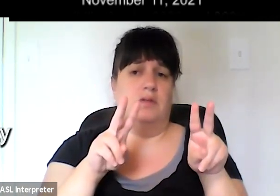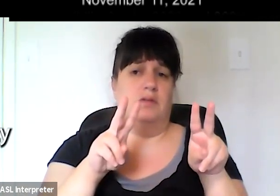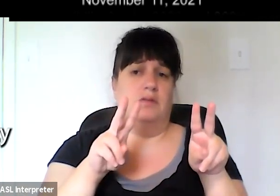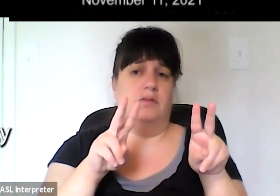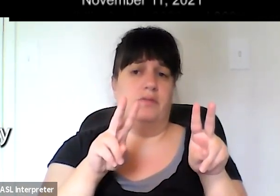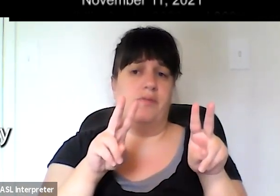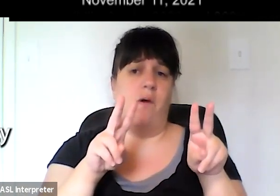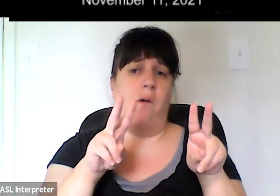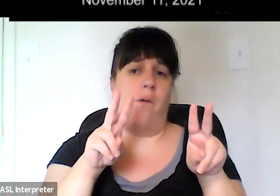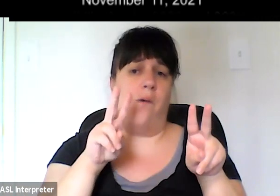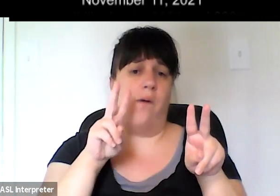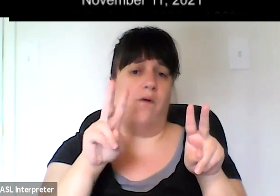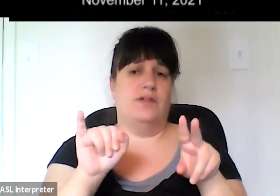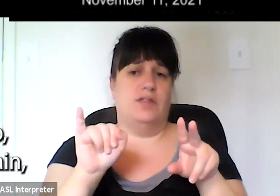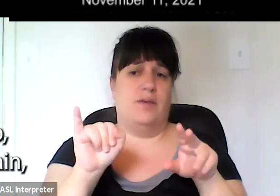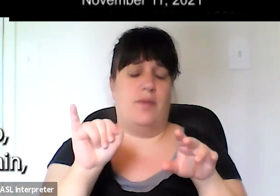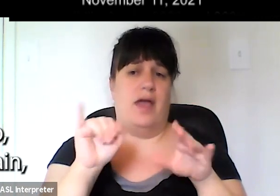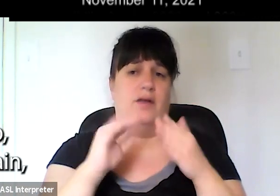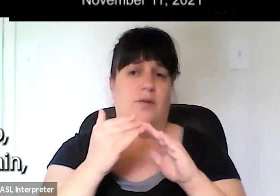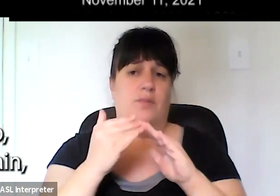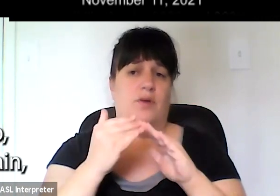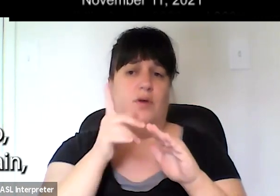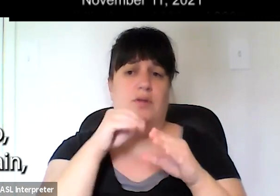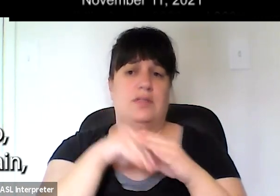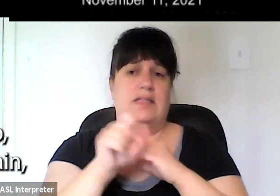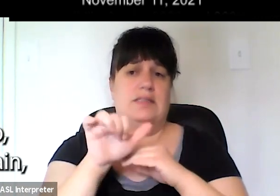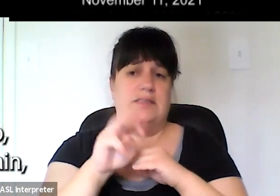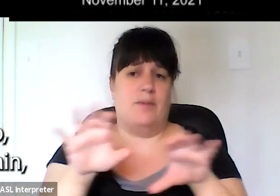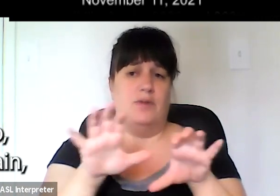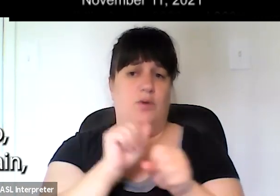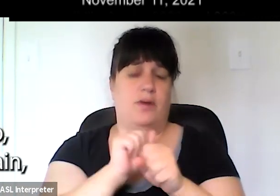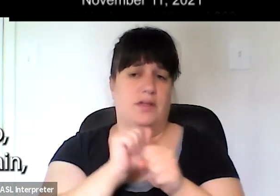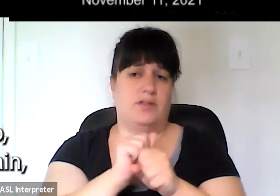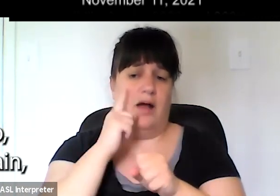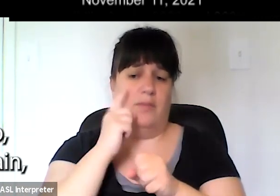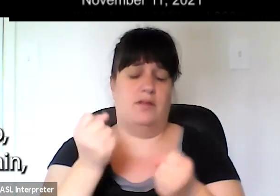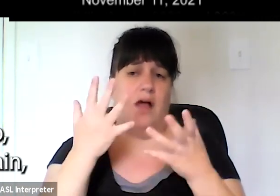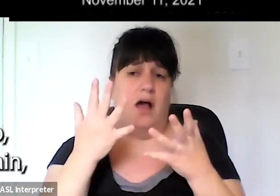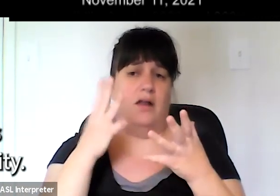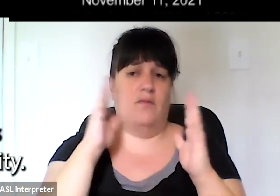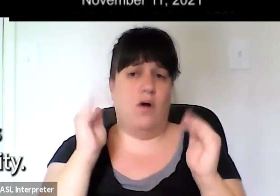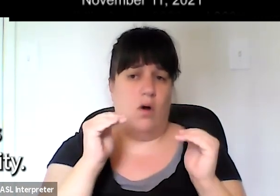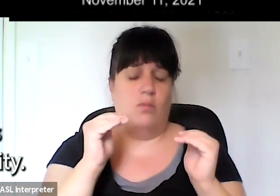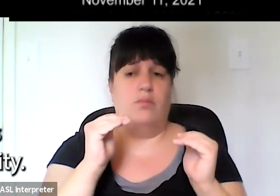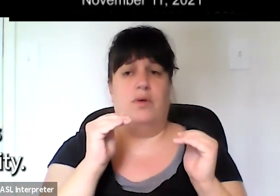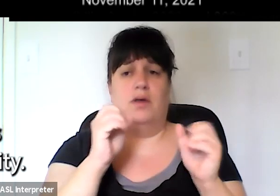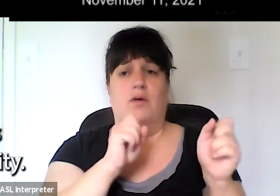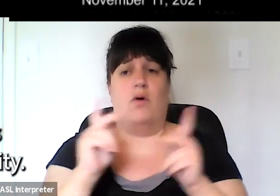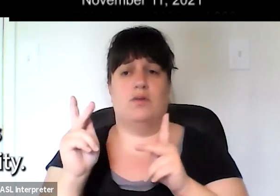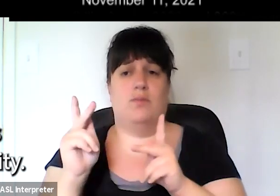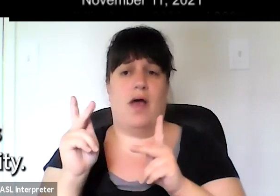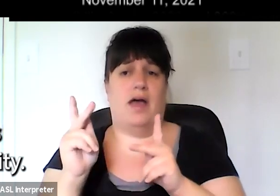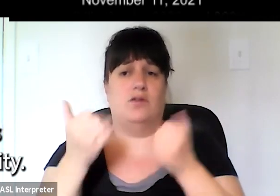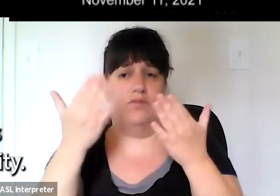impaired community can look up to someone who is in STEM and doing this job, I think there's a lot of hope. And again, it goes back to